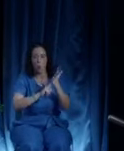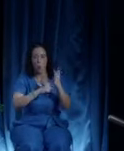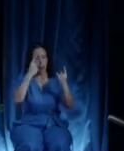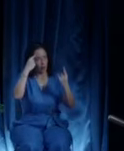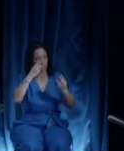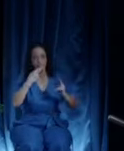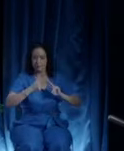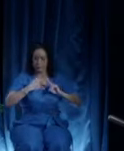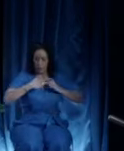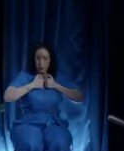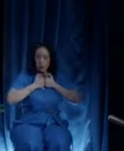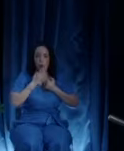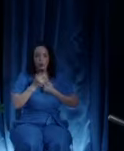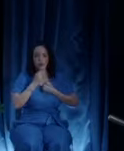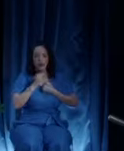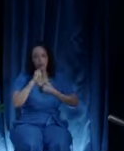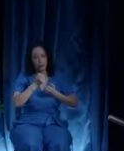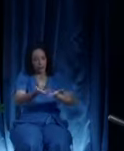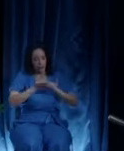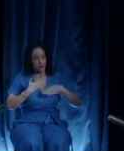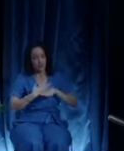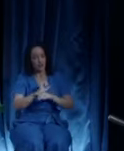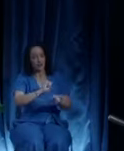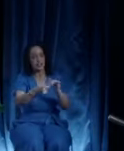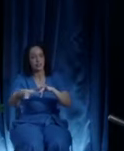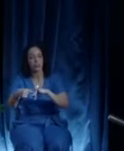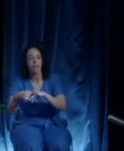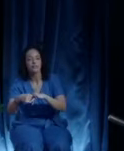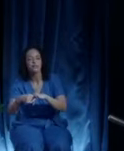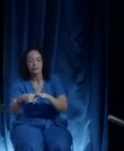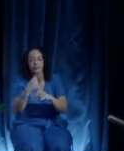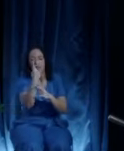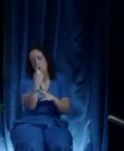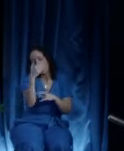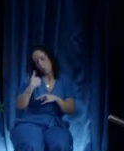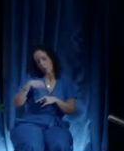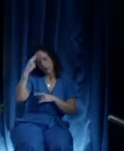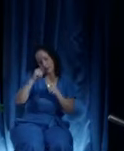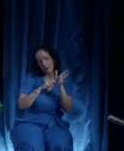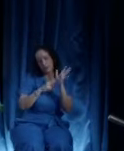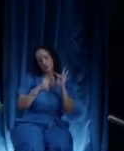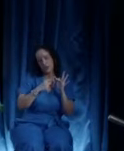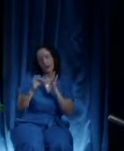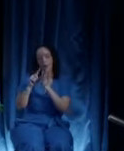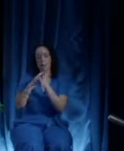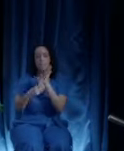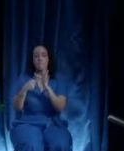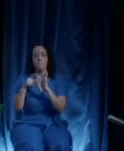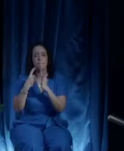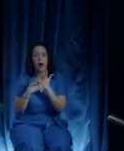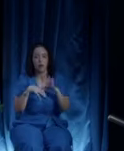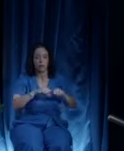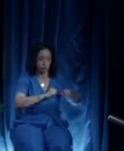that happens a lot. There's a woman called Jane Parker, Viscountess Rochford, who started under Catherine of